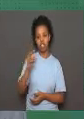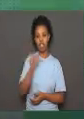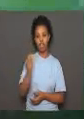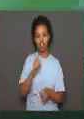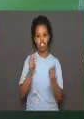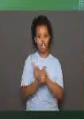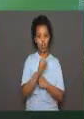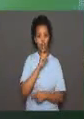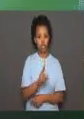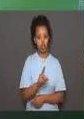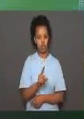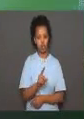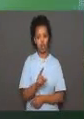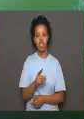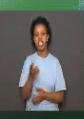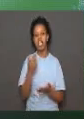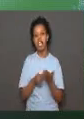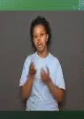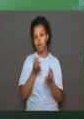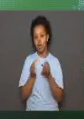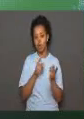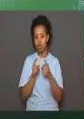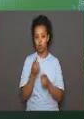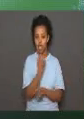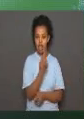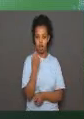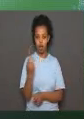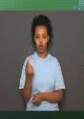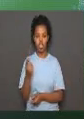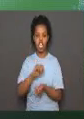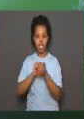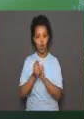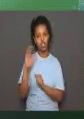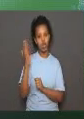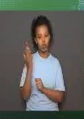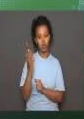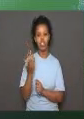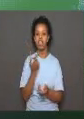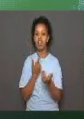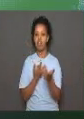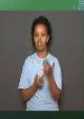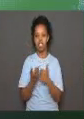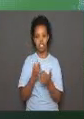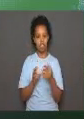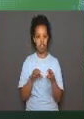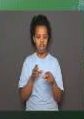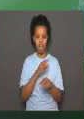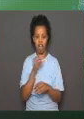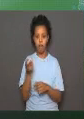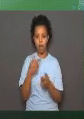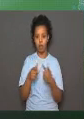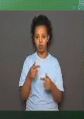translocation. We described each of these mutations, and we learned about some of the